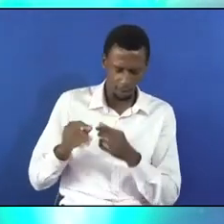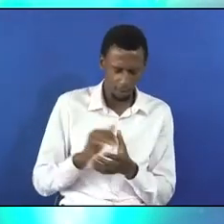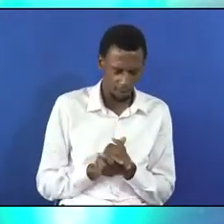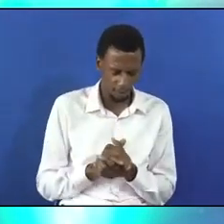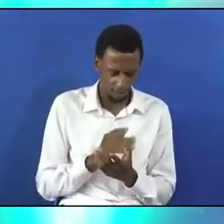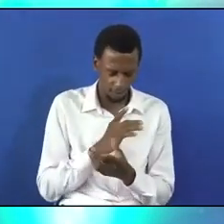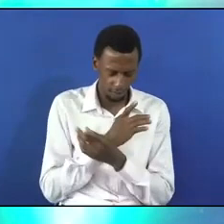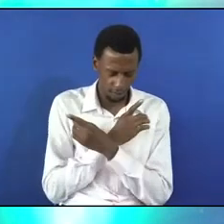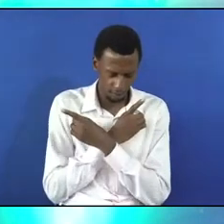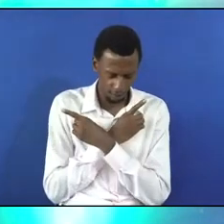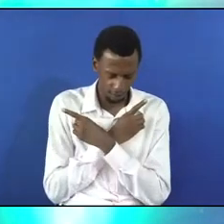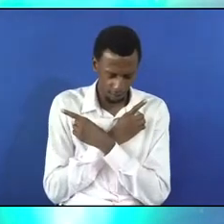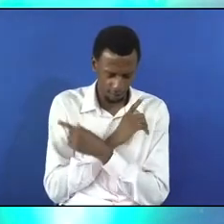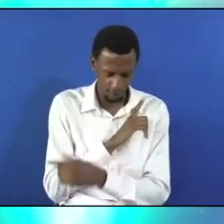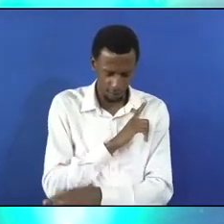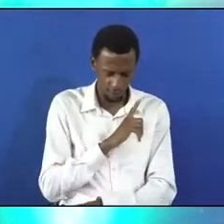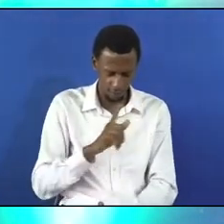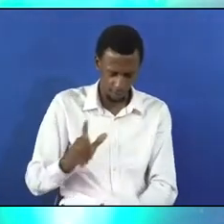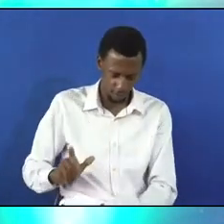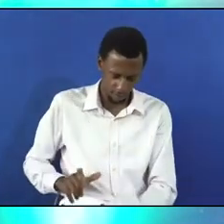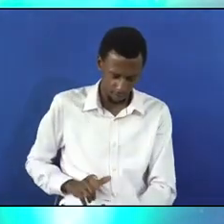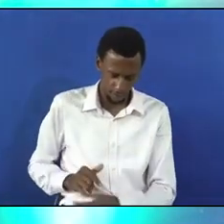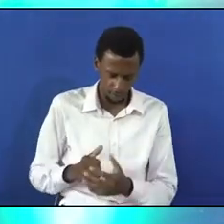Dear Lord,